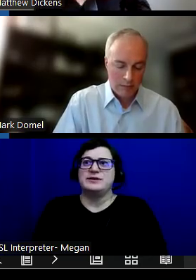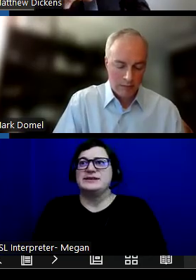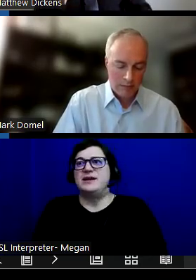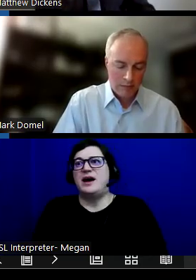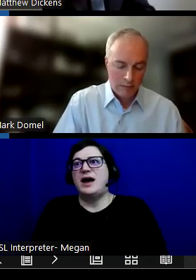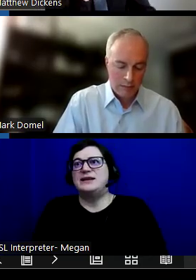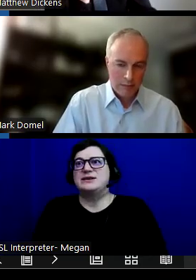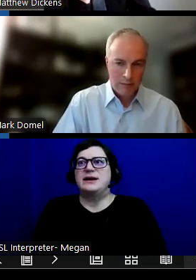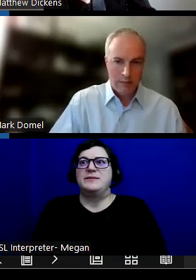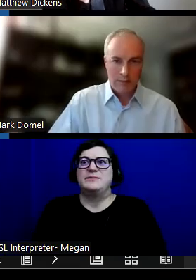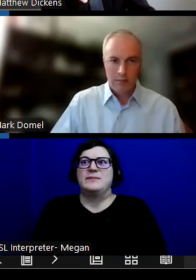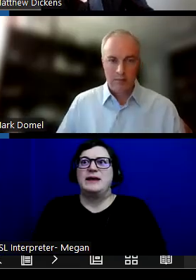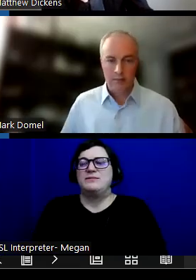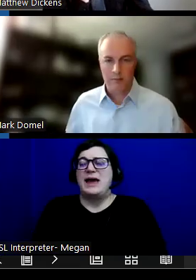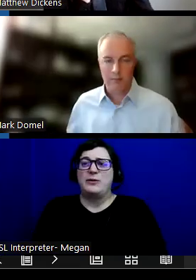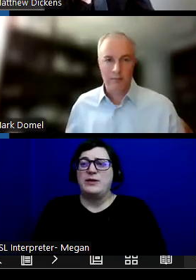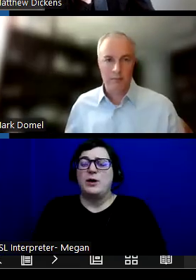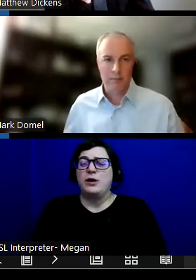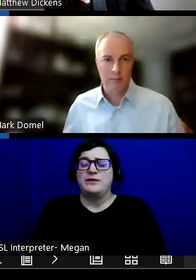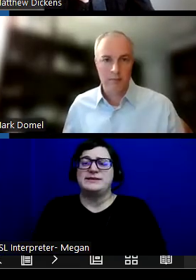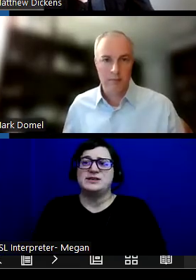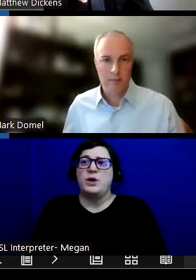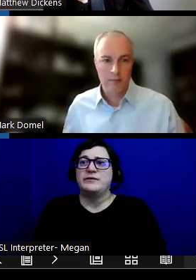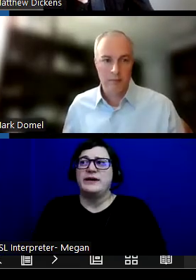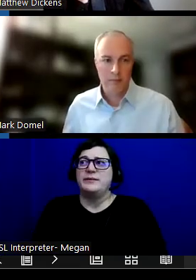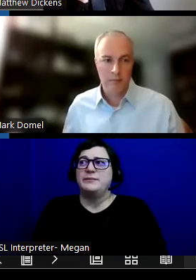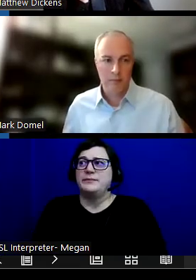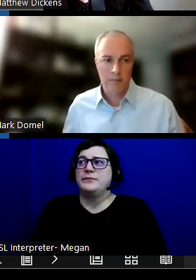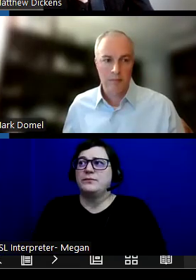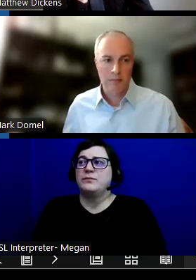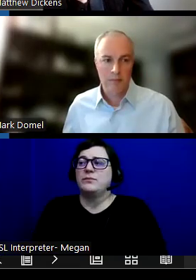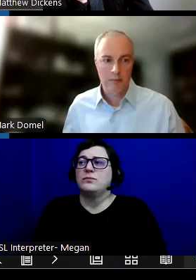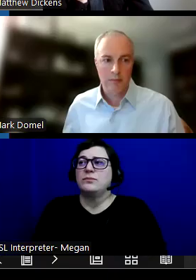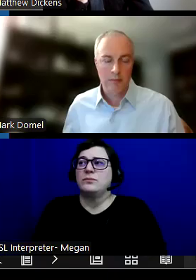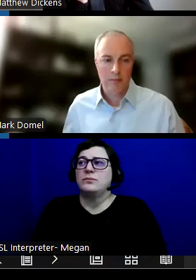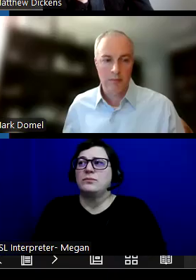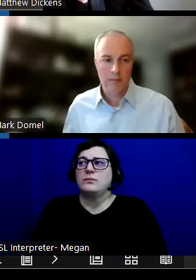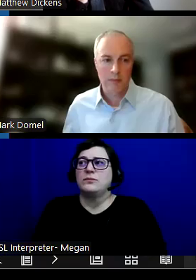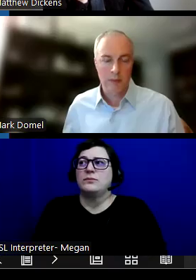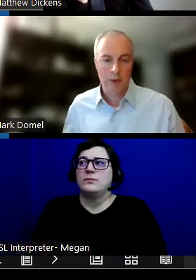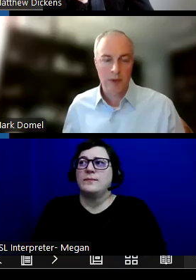severe versus not, and how all of those things qualify them?